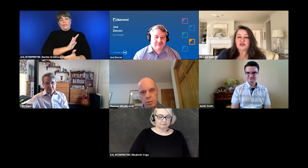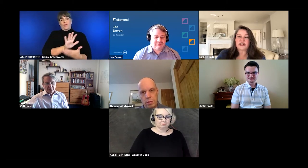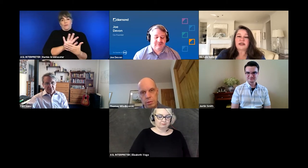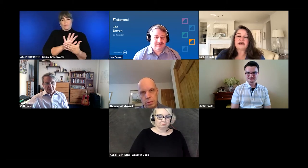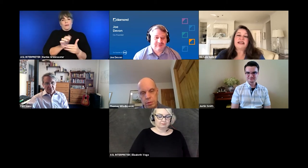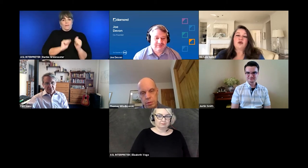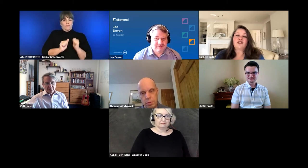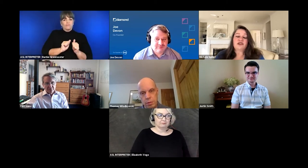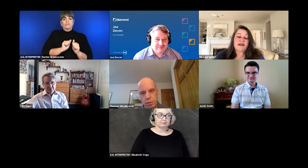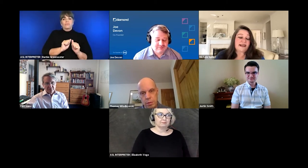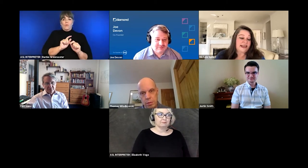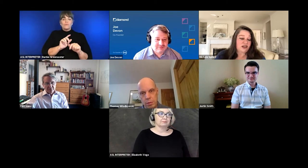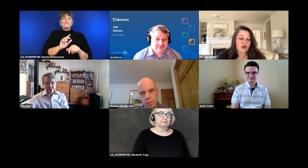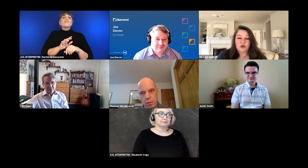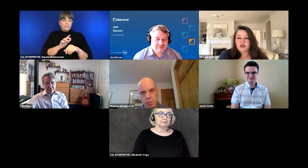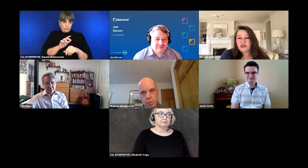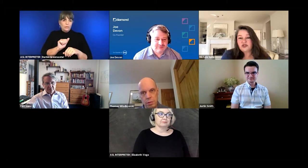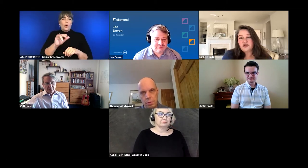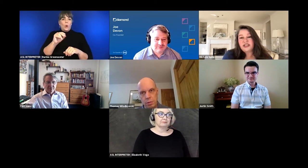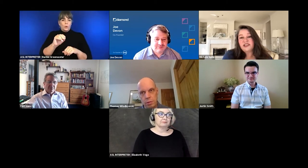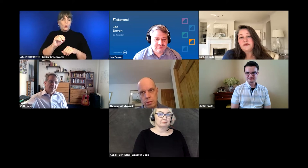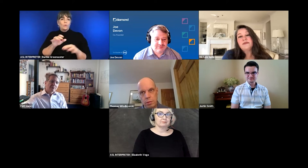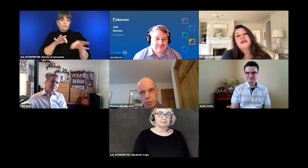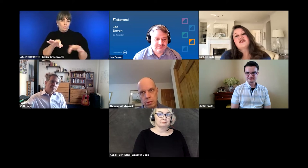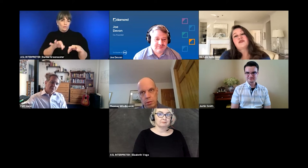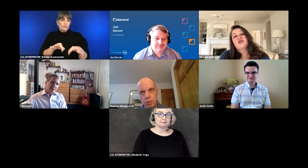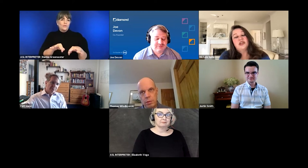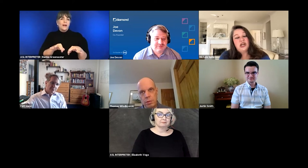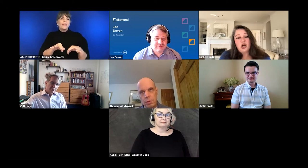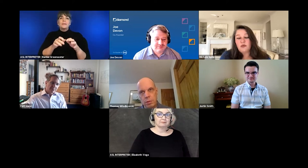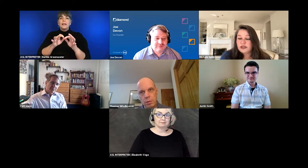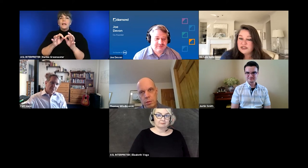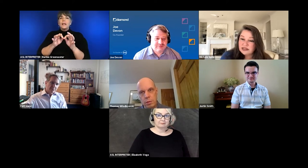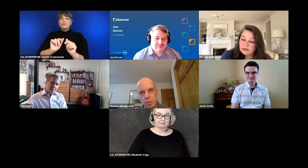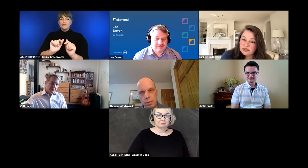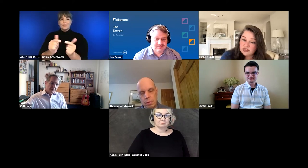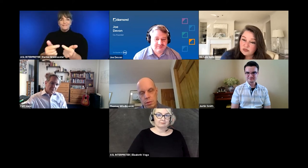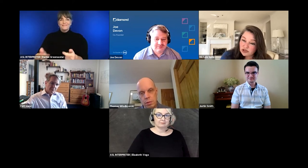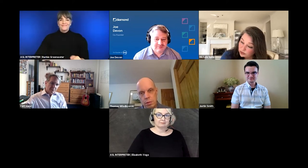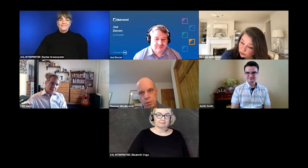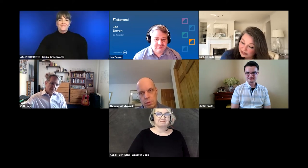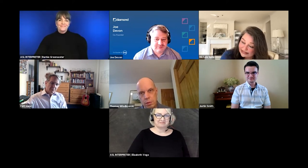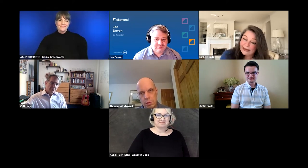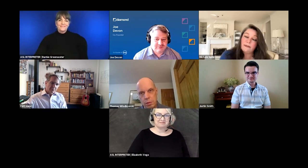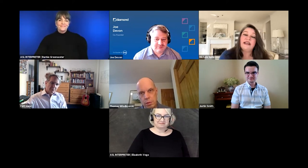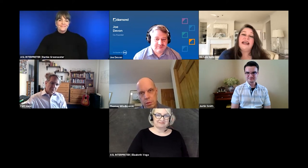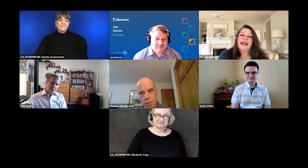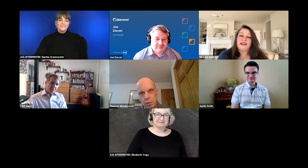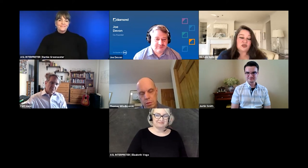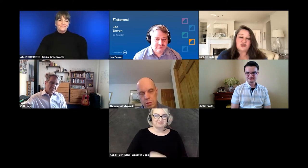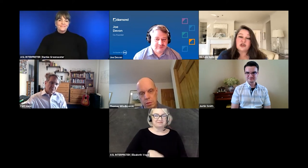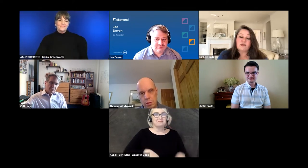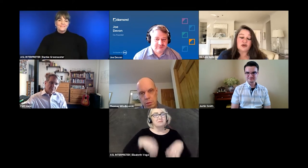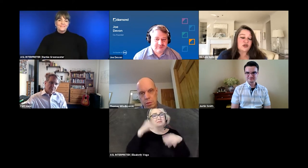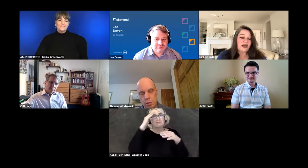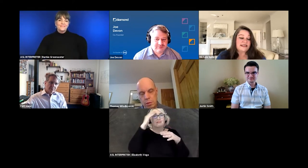audio described, which in fact then goes on its journey into the film festivals. Hopefully some distributor picks it up, and